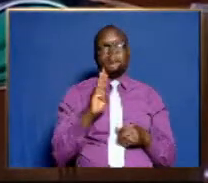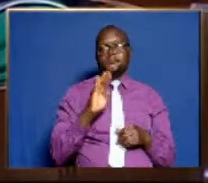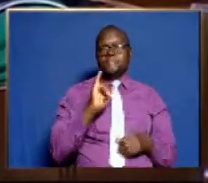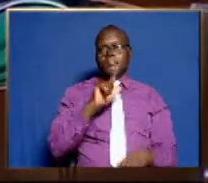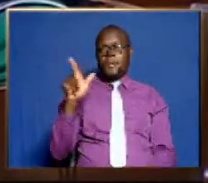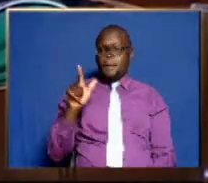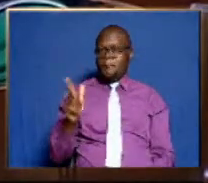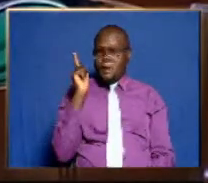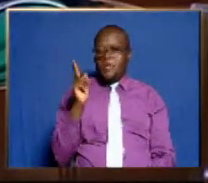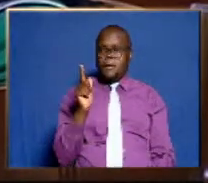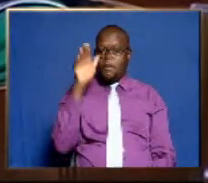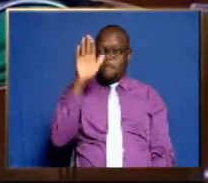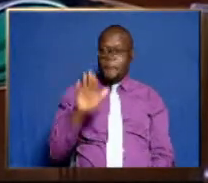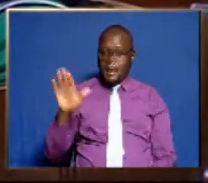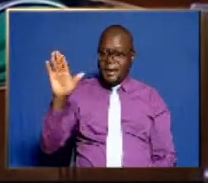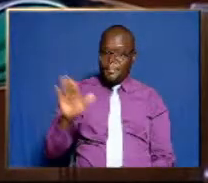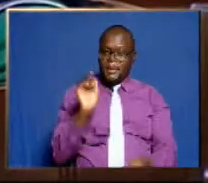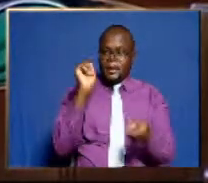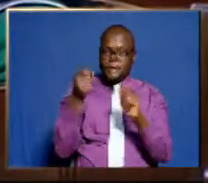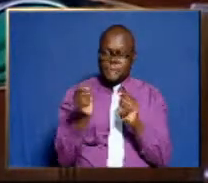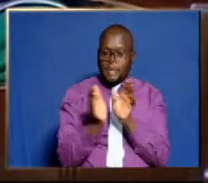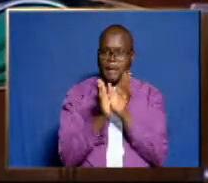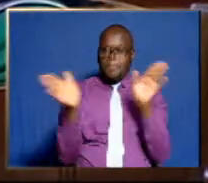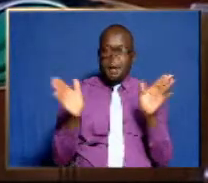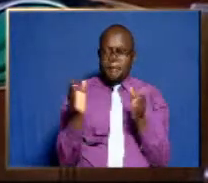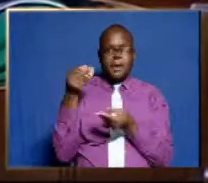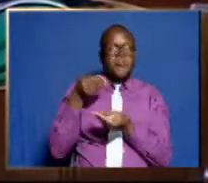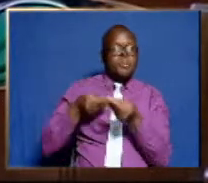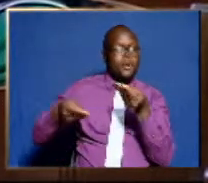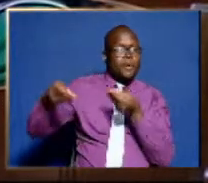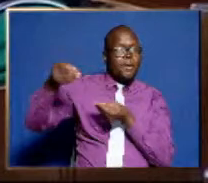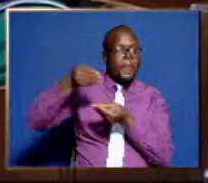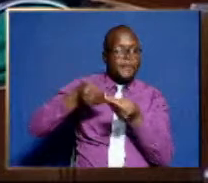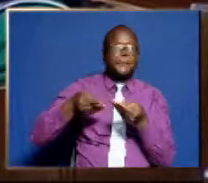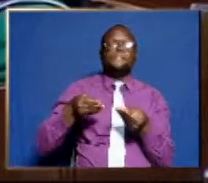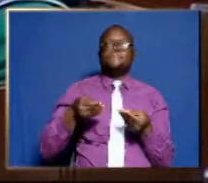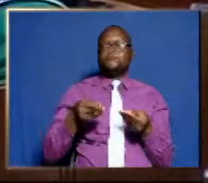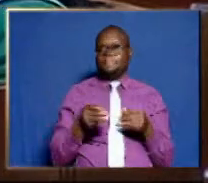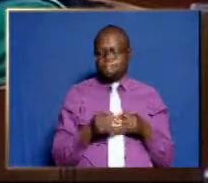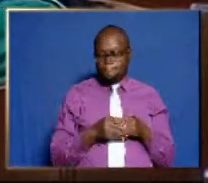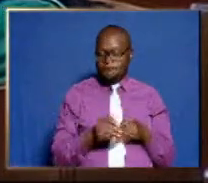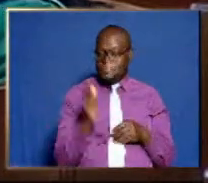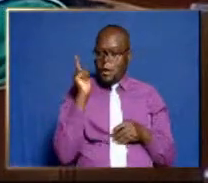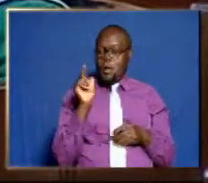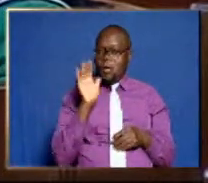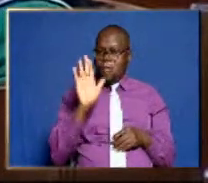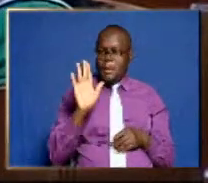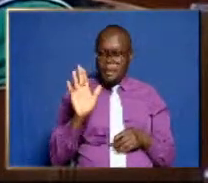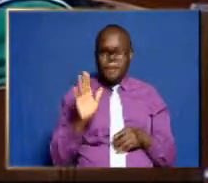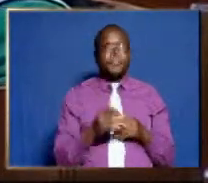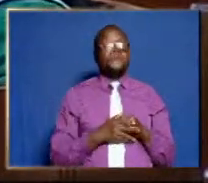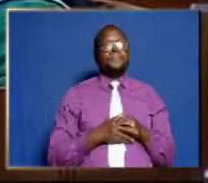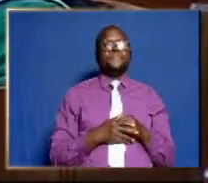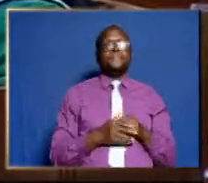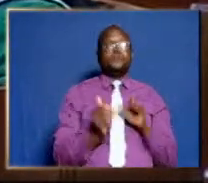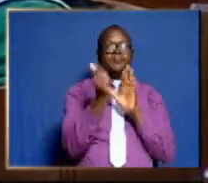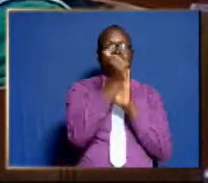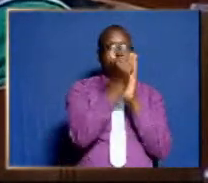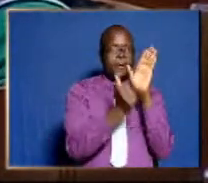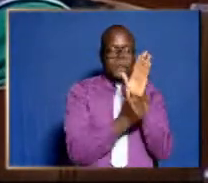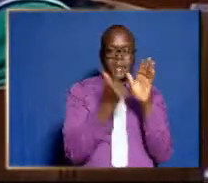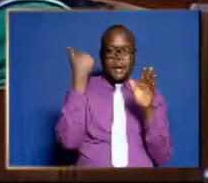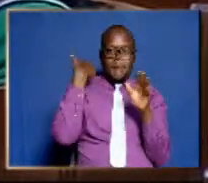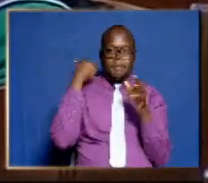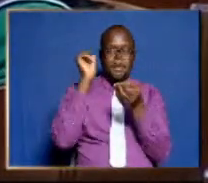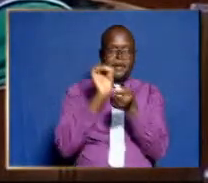bill for an act of parliament to amend the Public Procurement and Asset Disposal Act. Order number